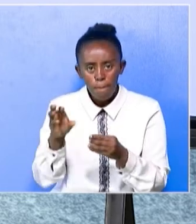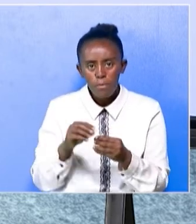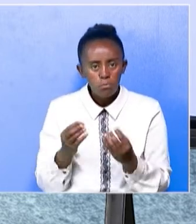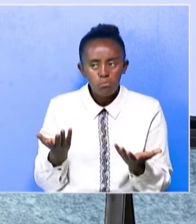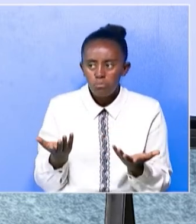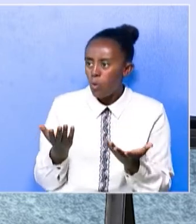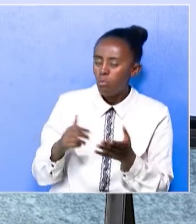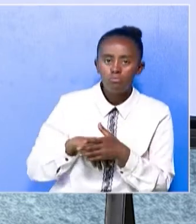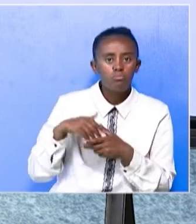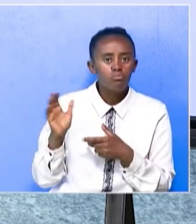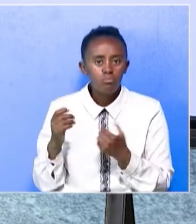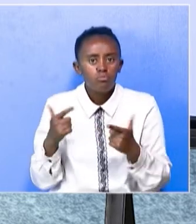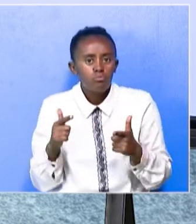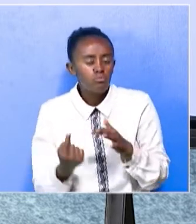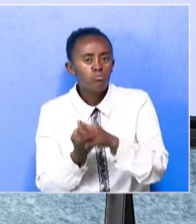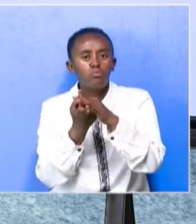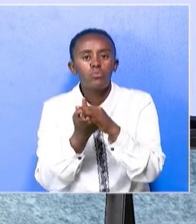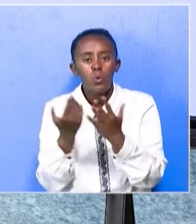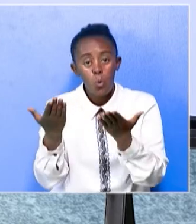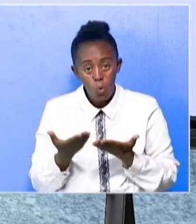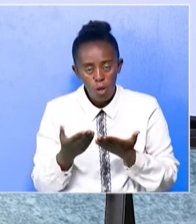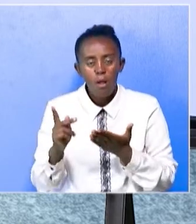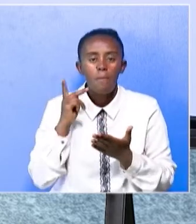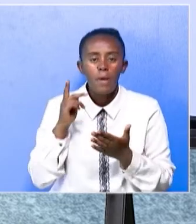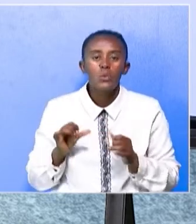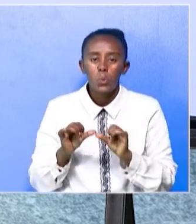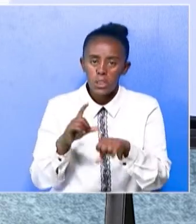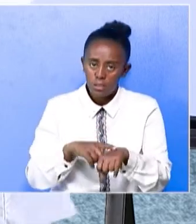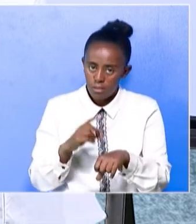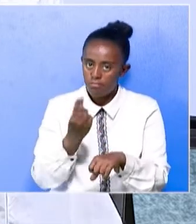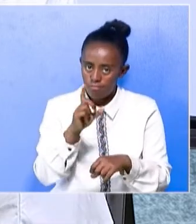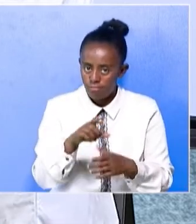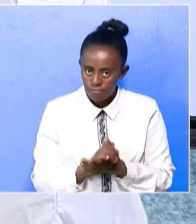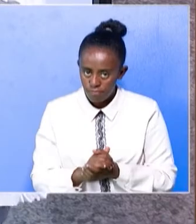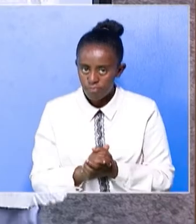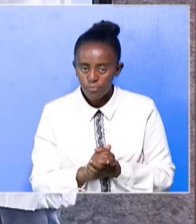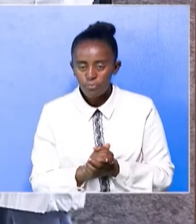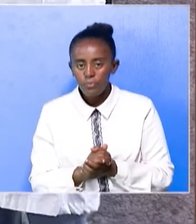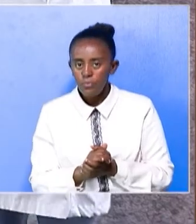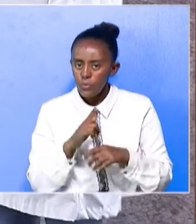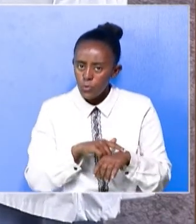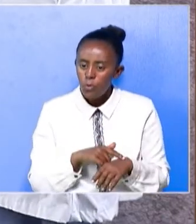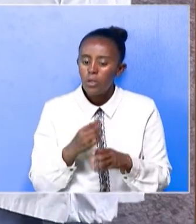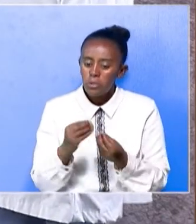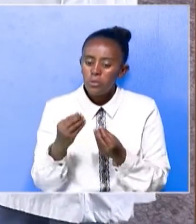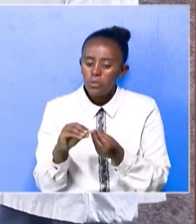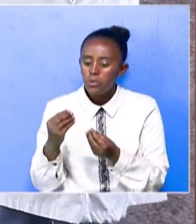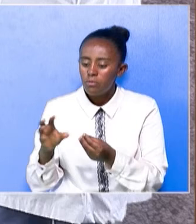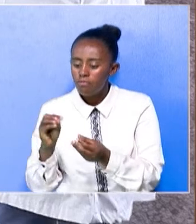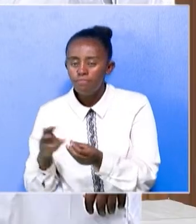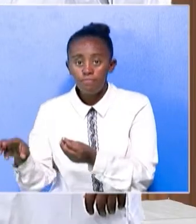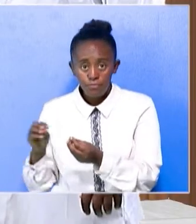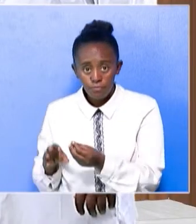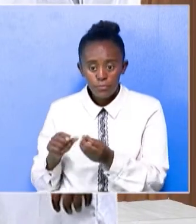left out. In such a case, you are welcome to use past continuous tense. Right? While she was shopping, her child left